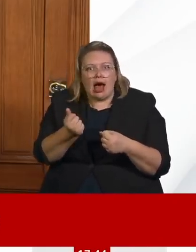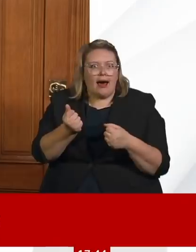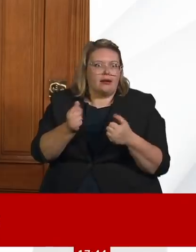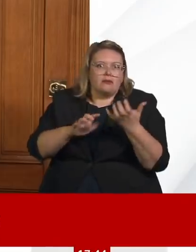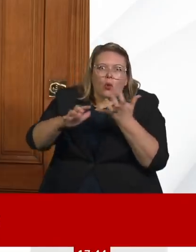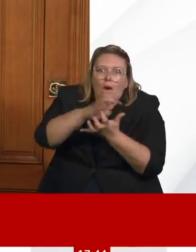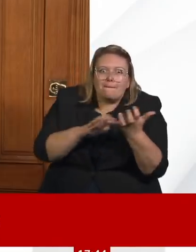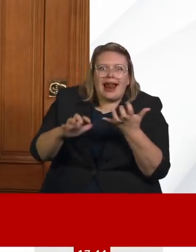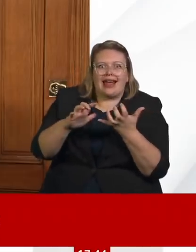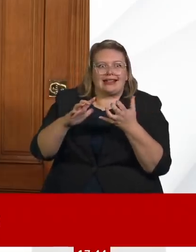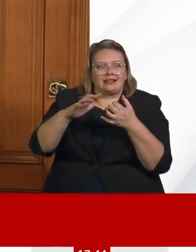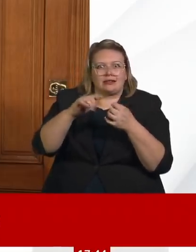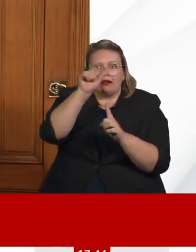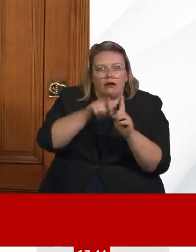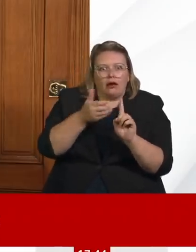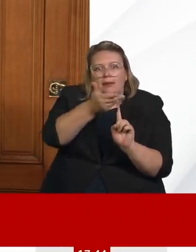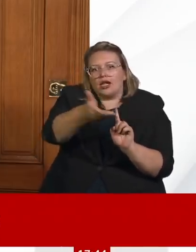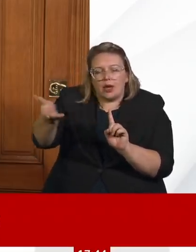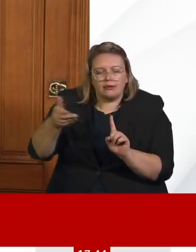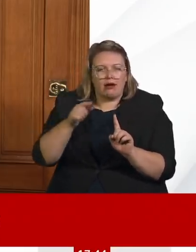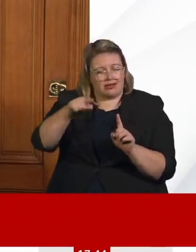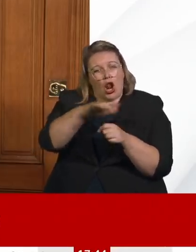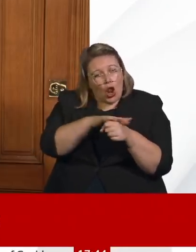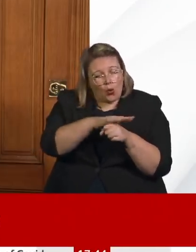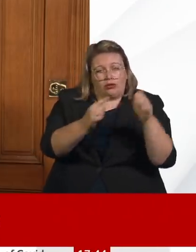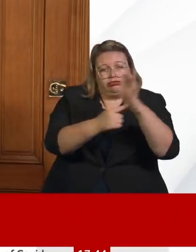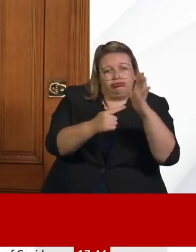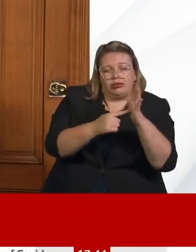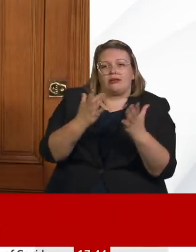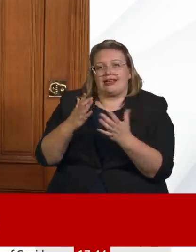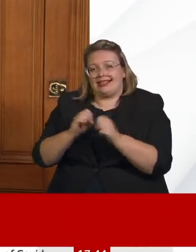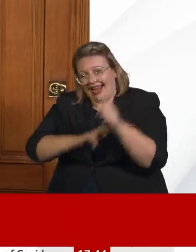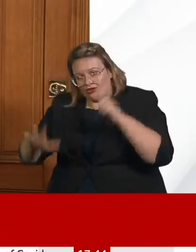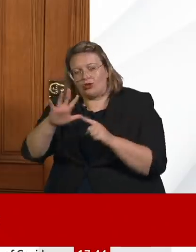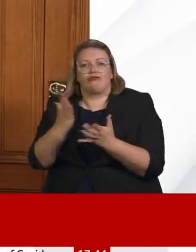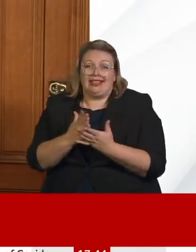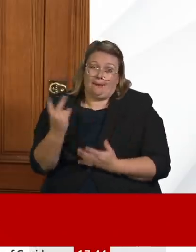reach cases is a really good idea. I think you need both, to be truthful.